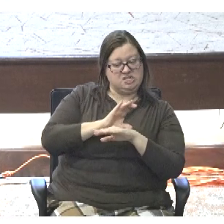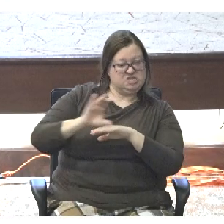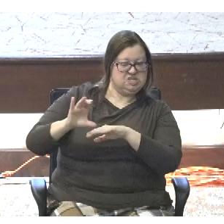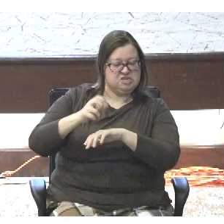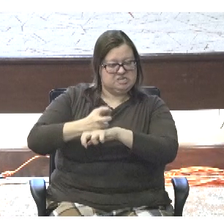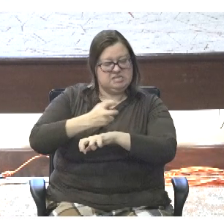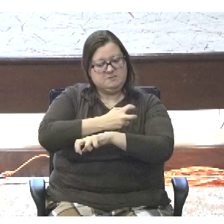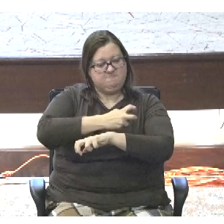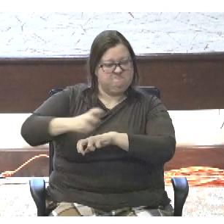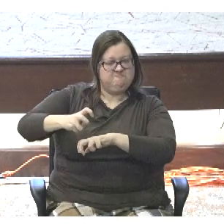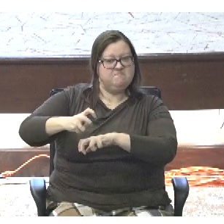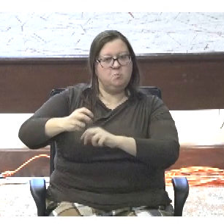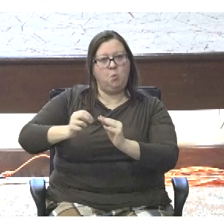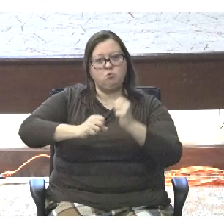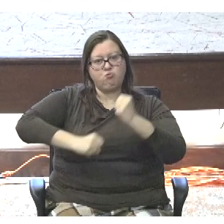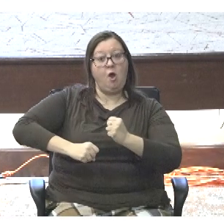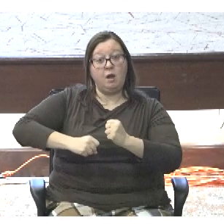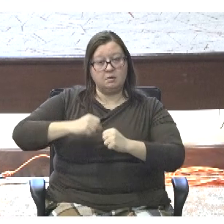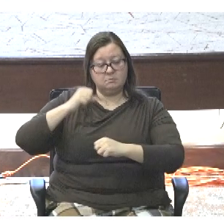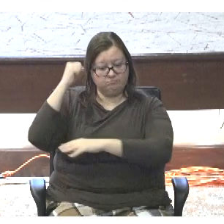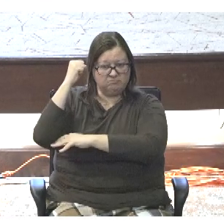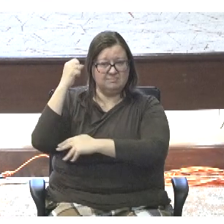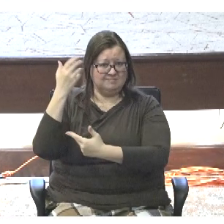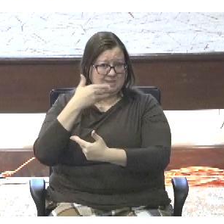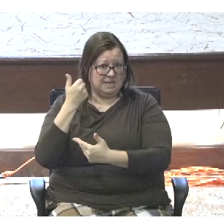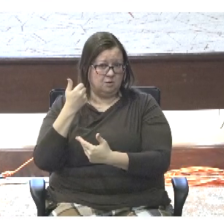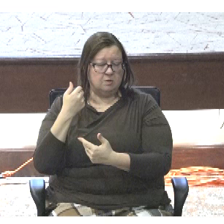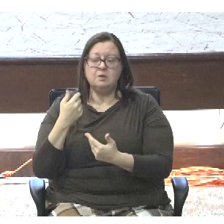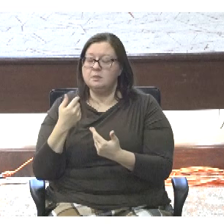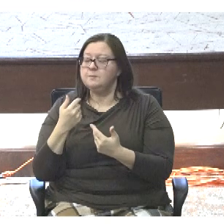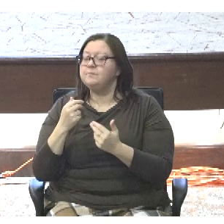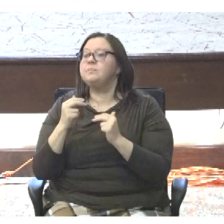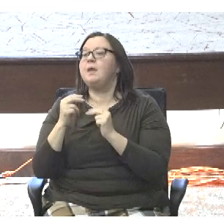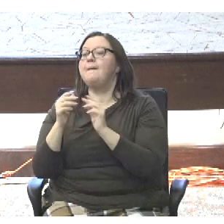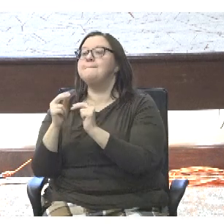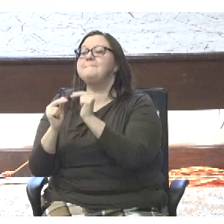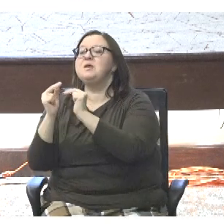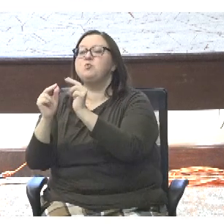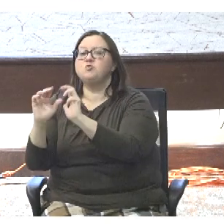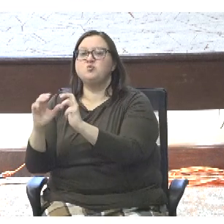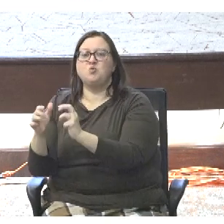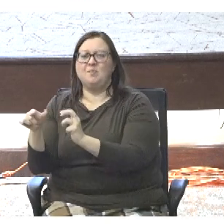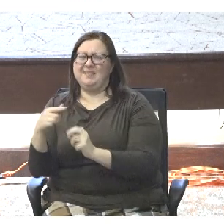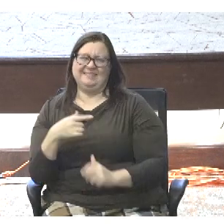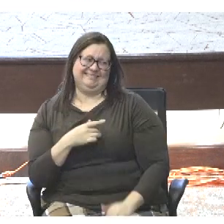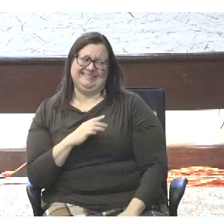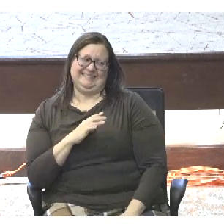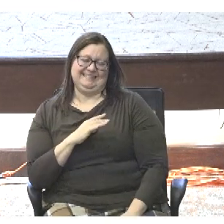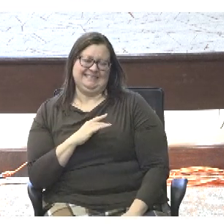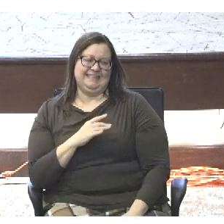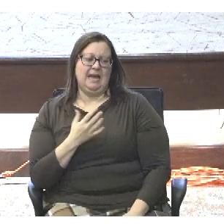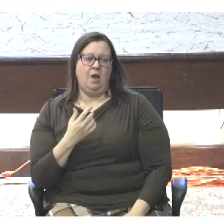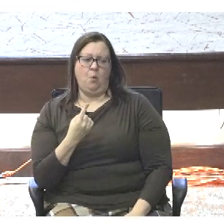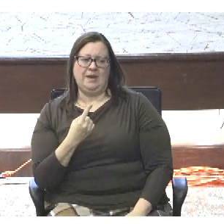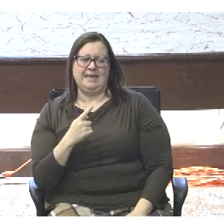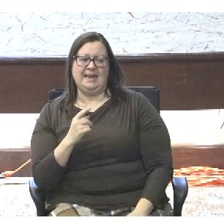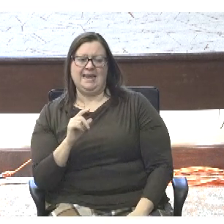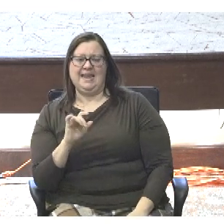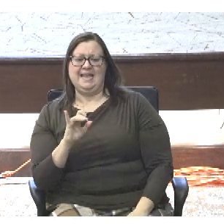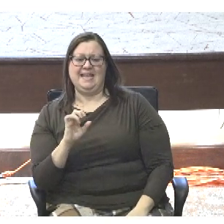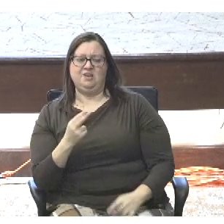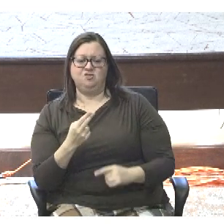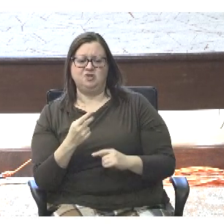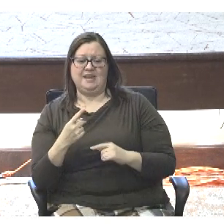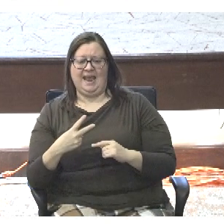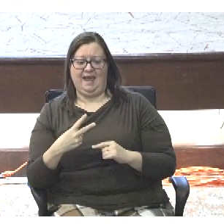The comment that we got from the builders group was they weren't excited about going from 1.5 inches to 2 inches.